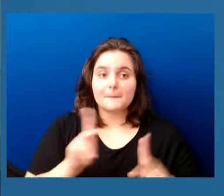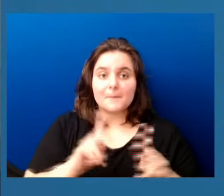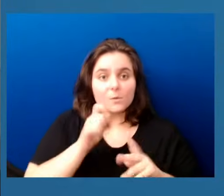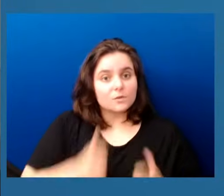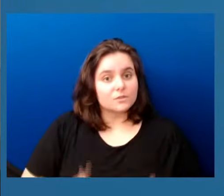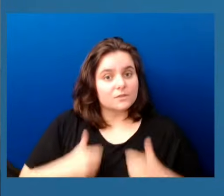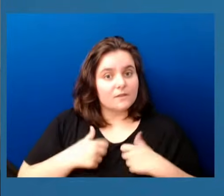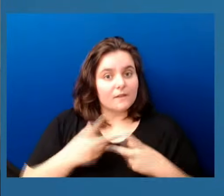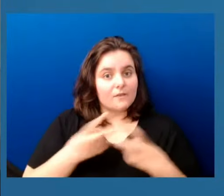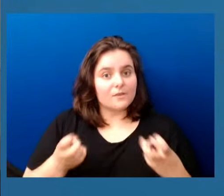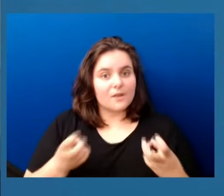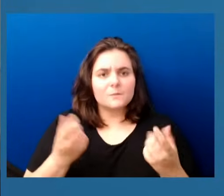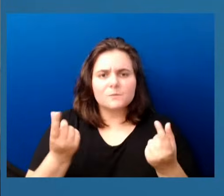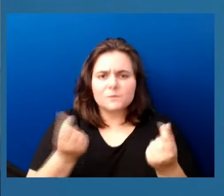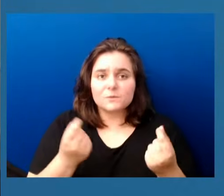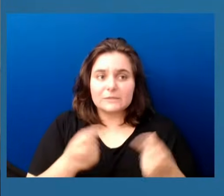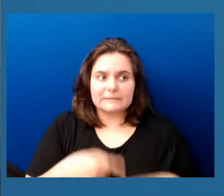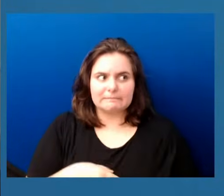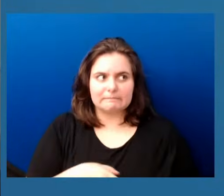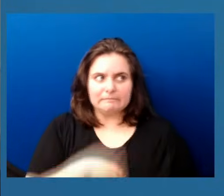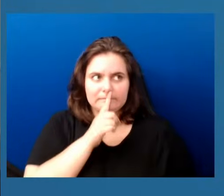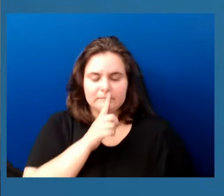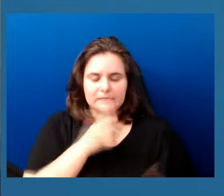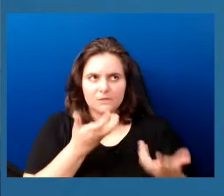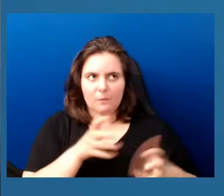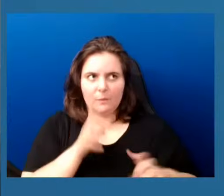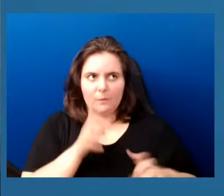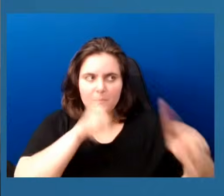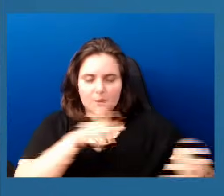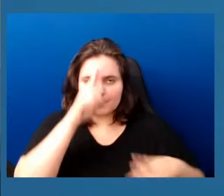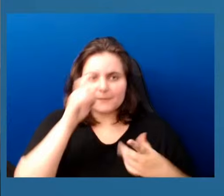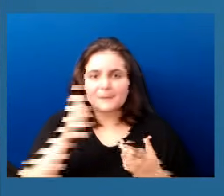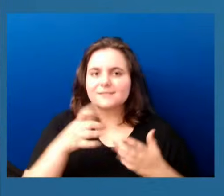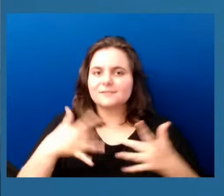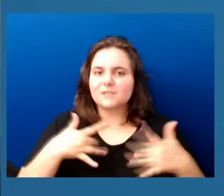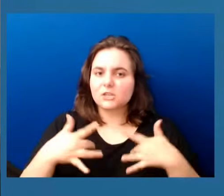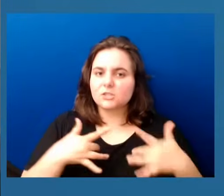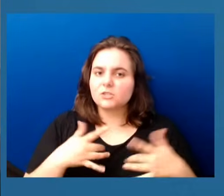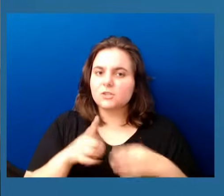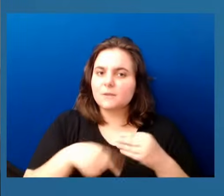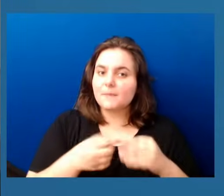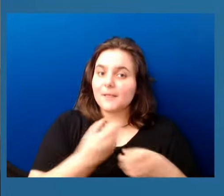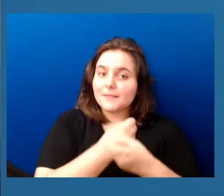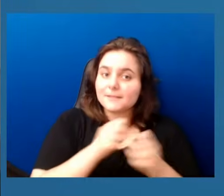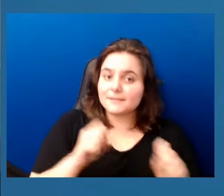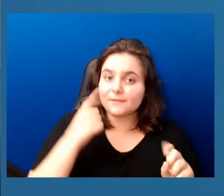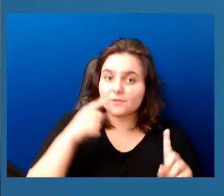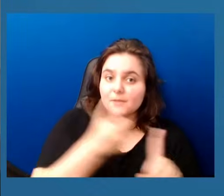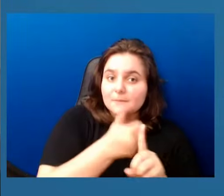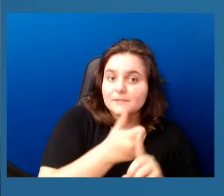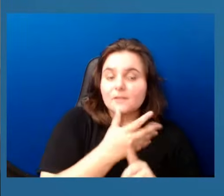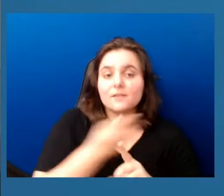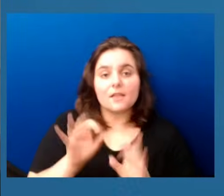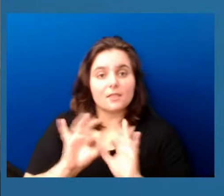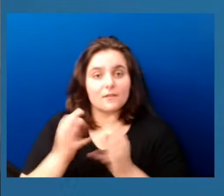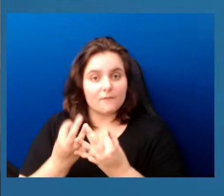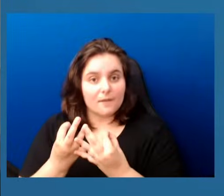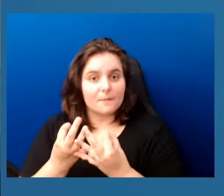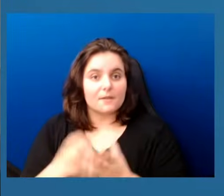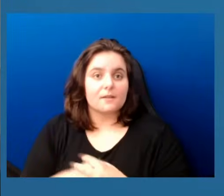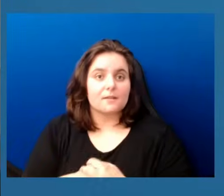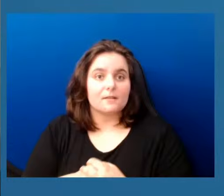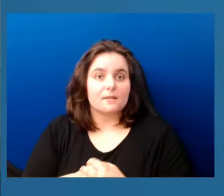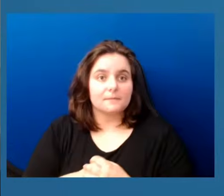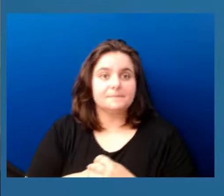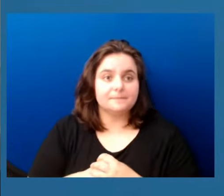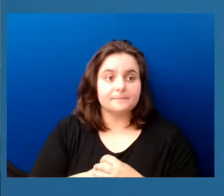of retaliation or concerns about their own safety or the safety of their family and loved ones. By allowing